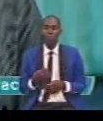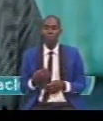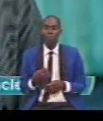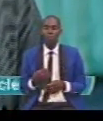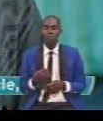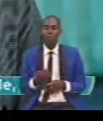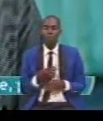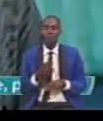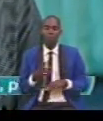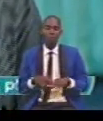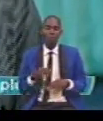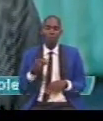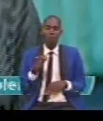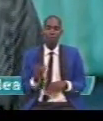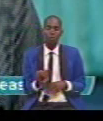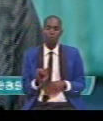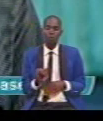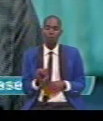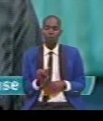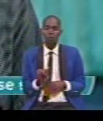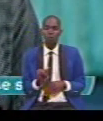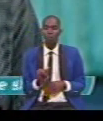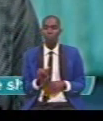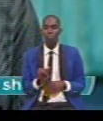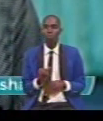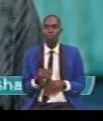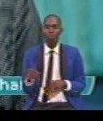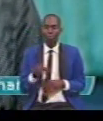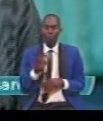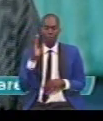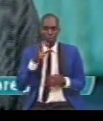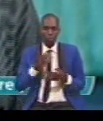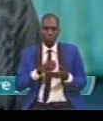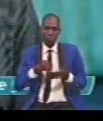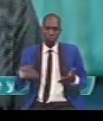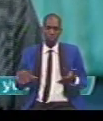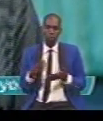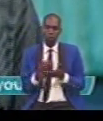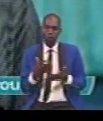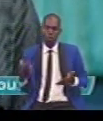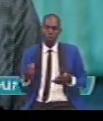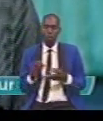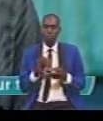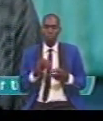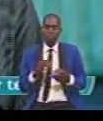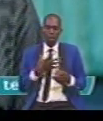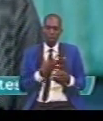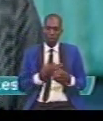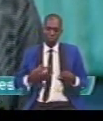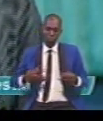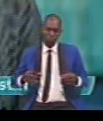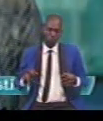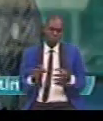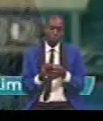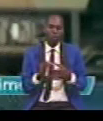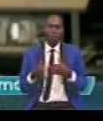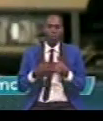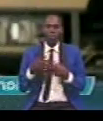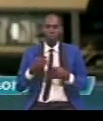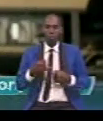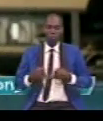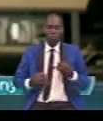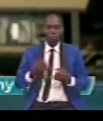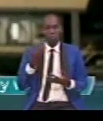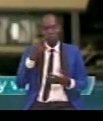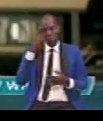we cut out a segment of the intestines and then resect it or rejoin it together. So normally because of that join,